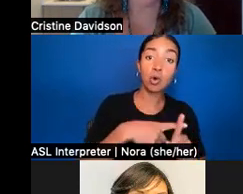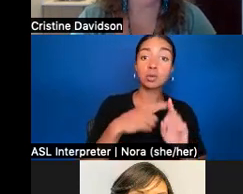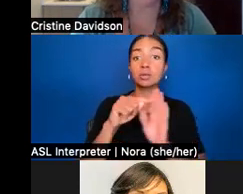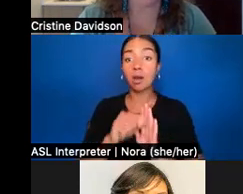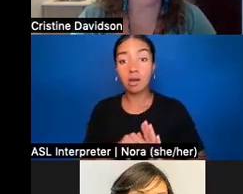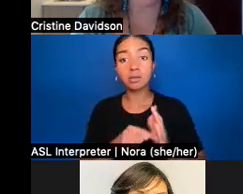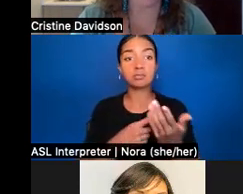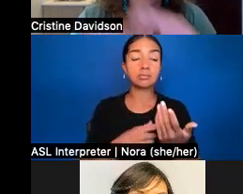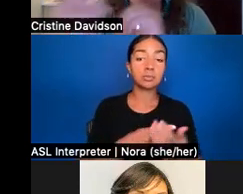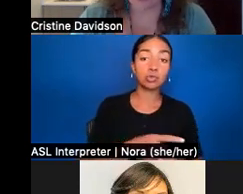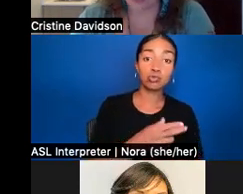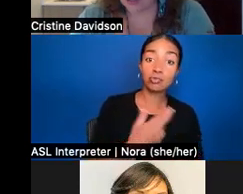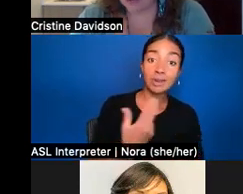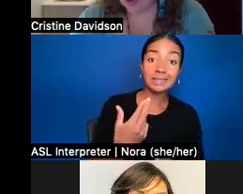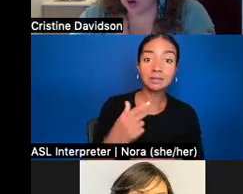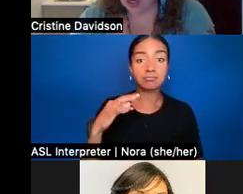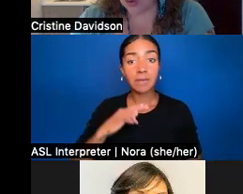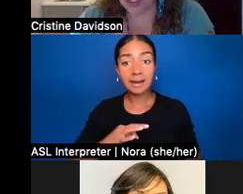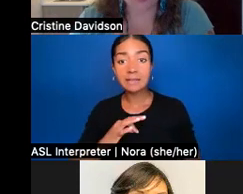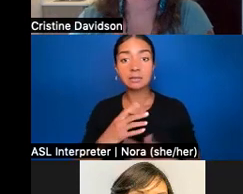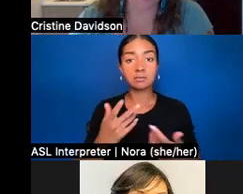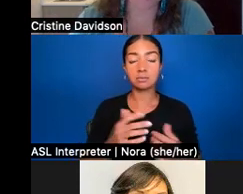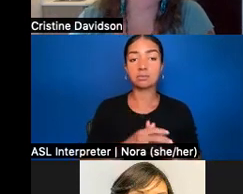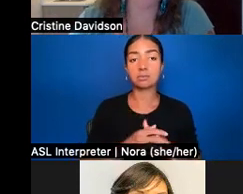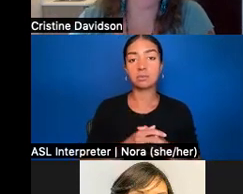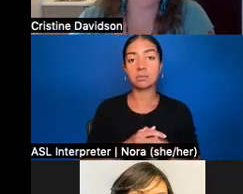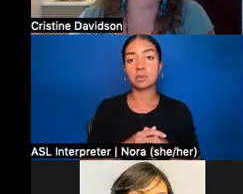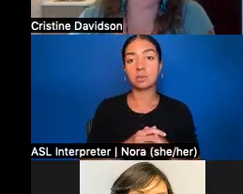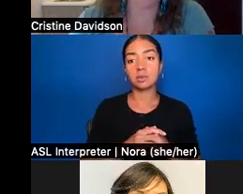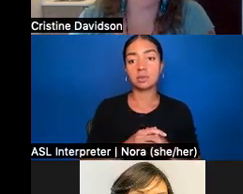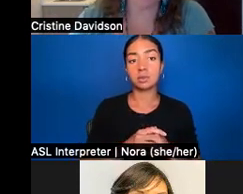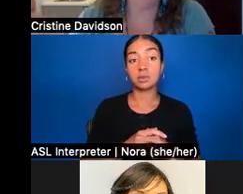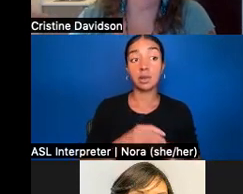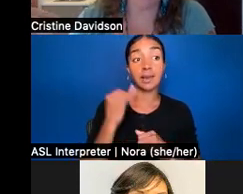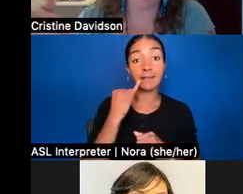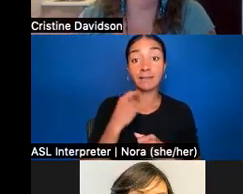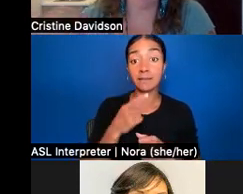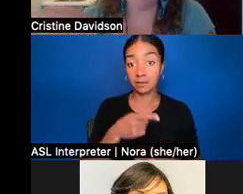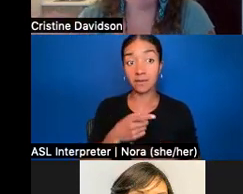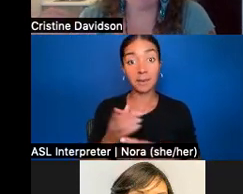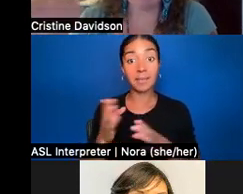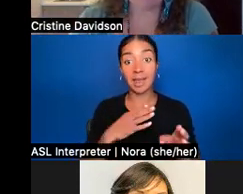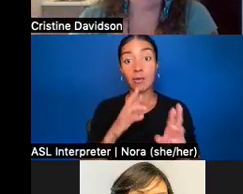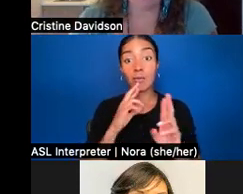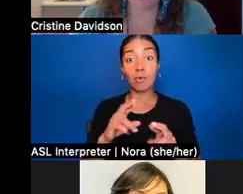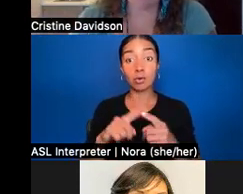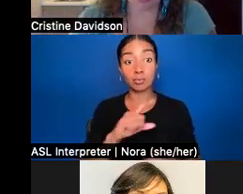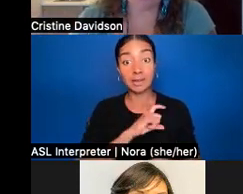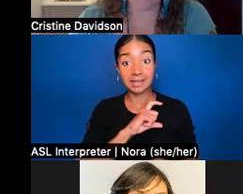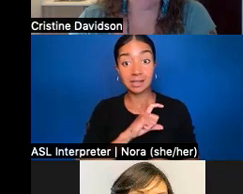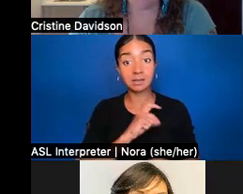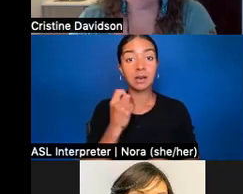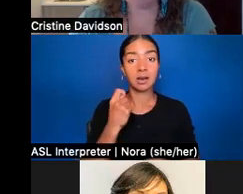know, there's, if you are going to report to the police and then have to go through the